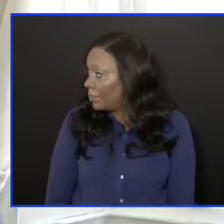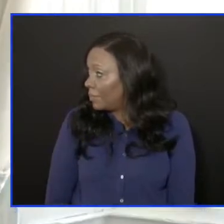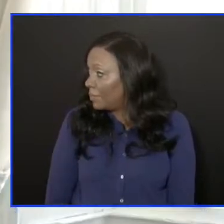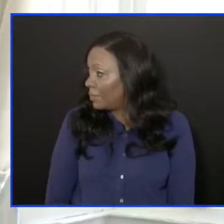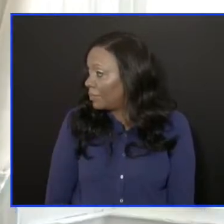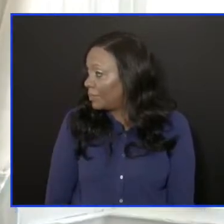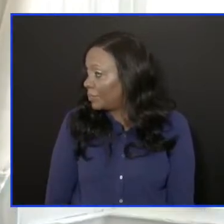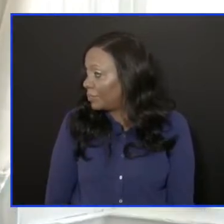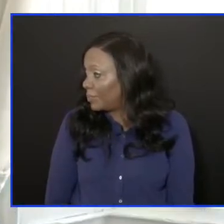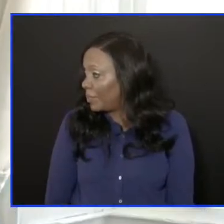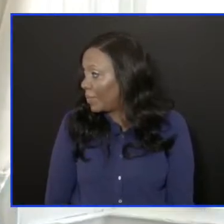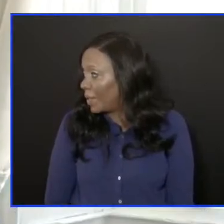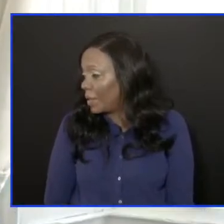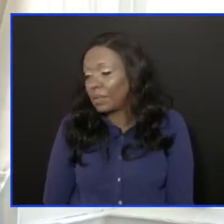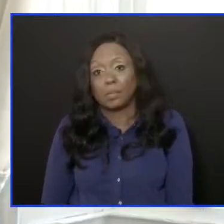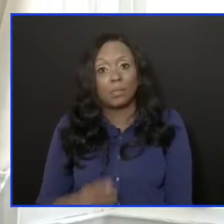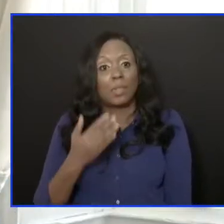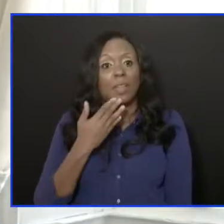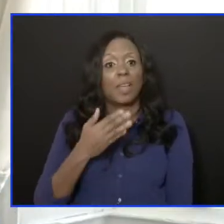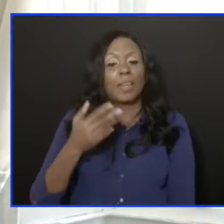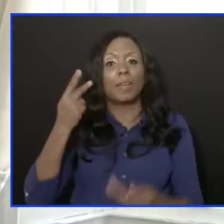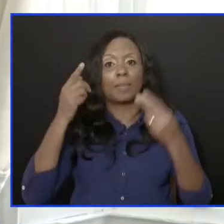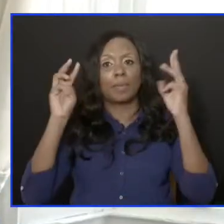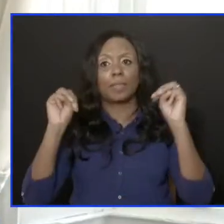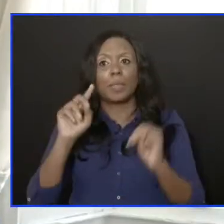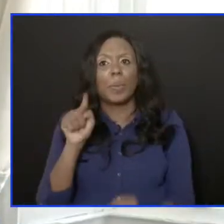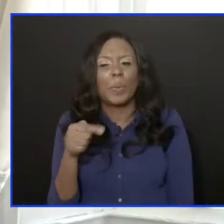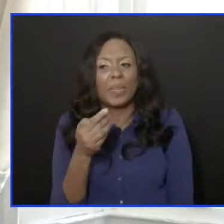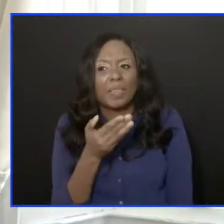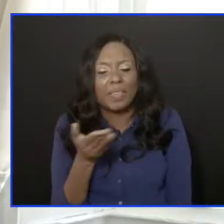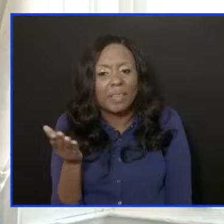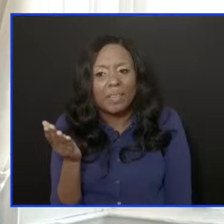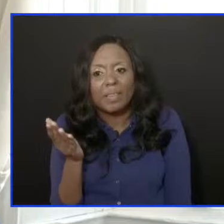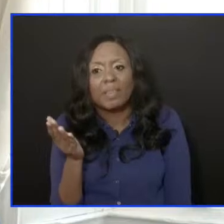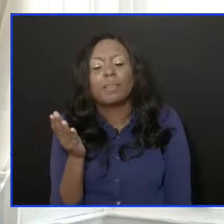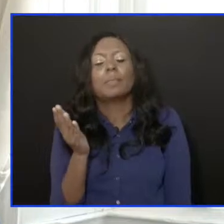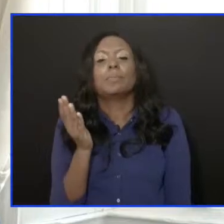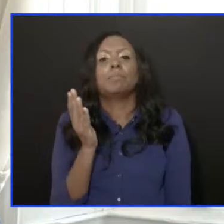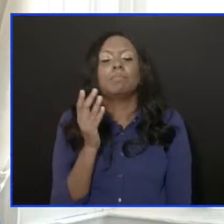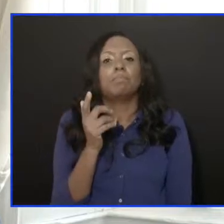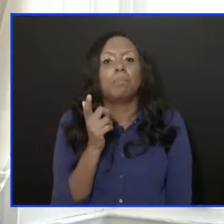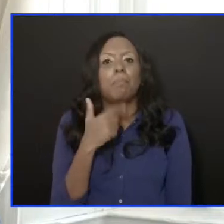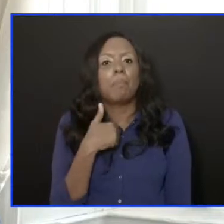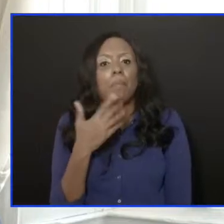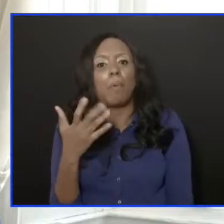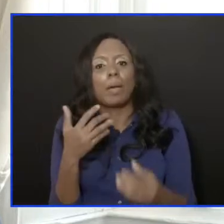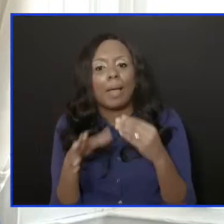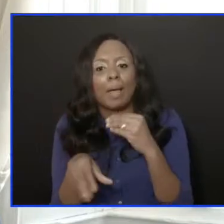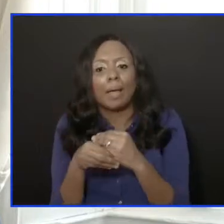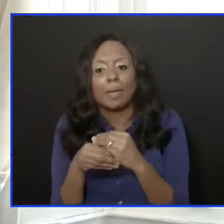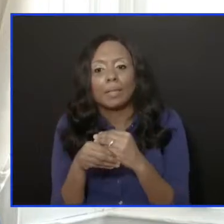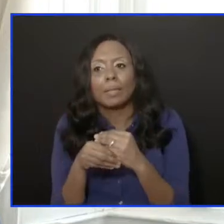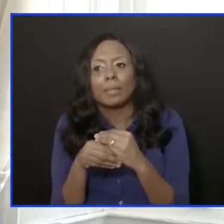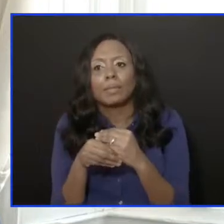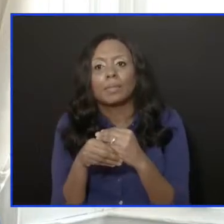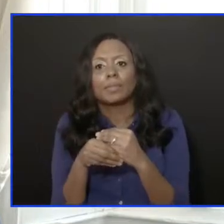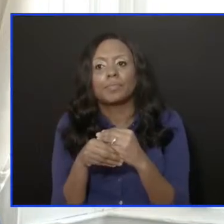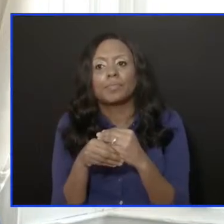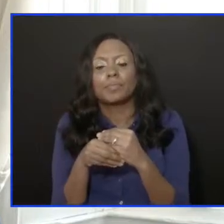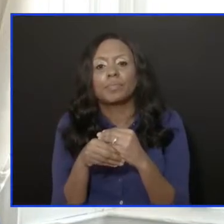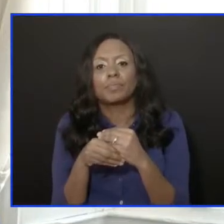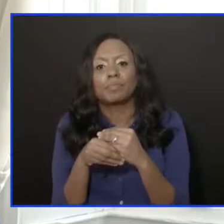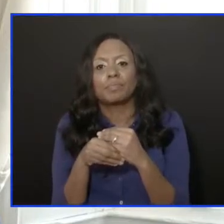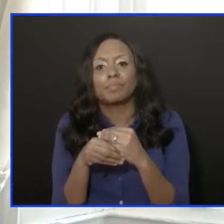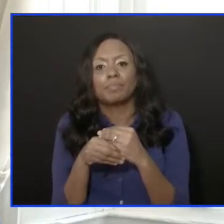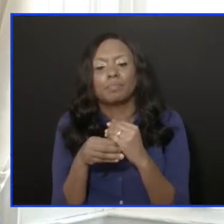Thank you, Prime Minister. And the only comments I would like to add is, yes, I spend a lot of my time, despite I'm busy doing clinical stuff, and